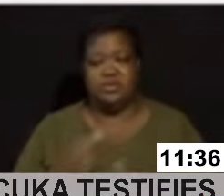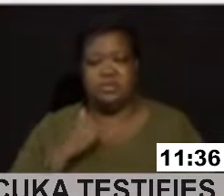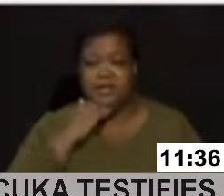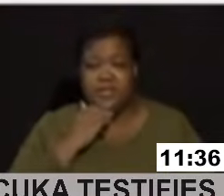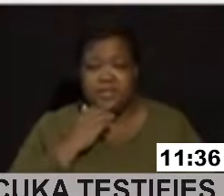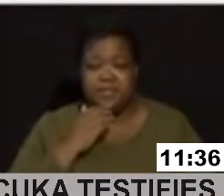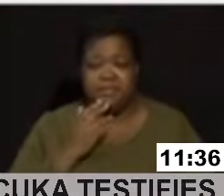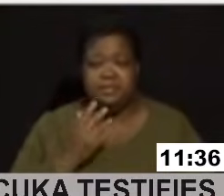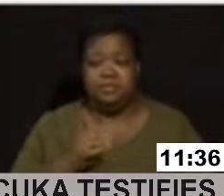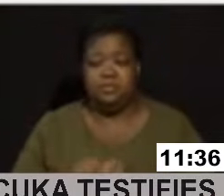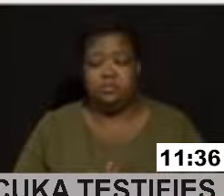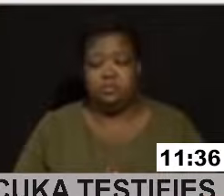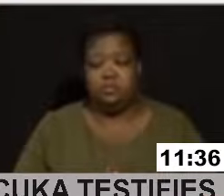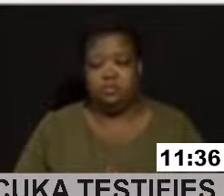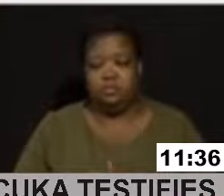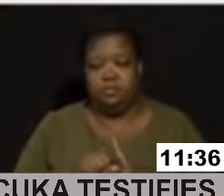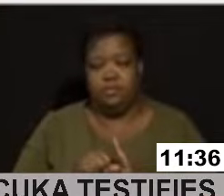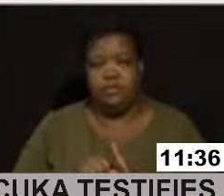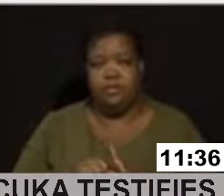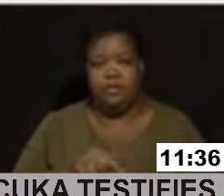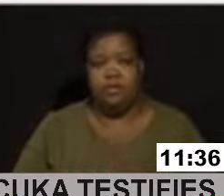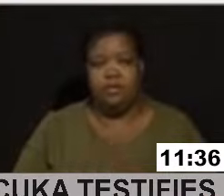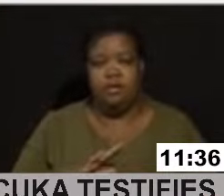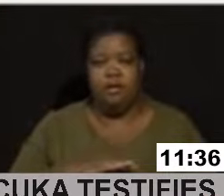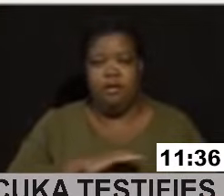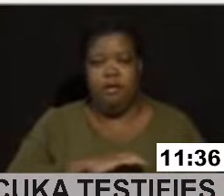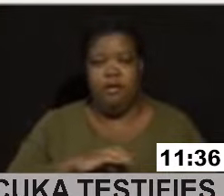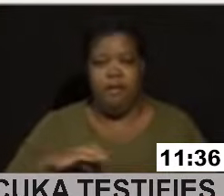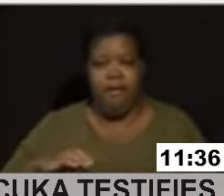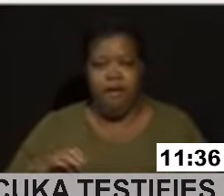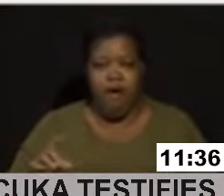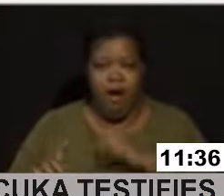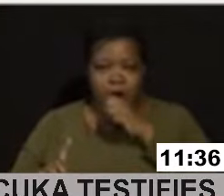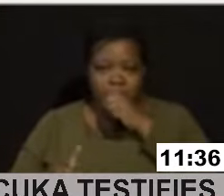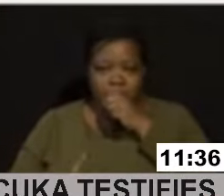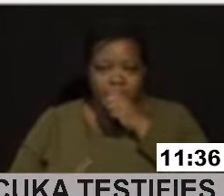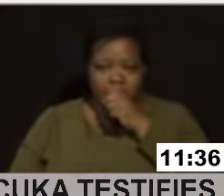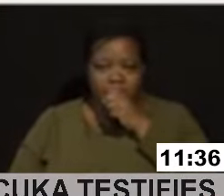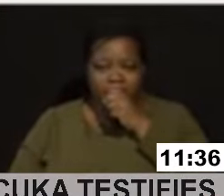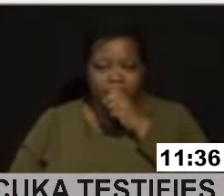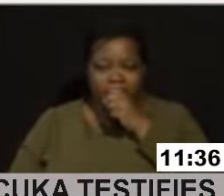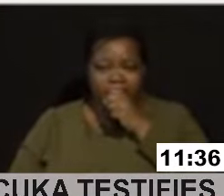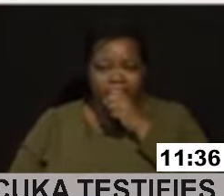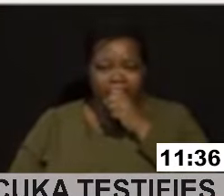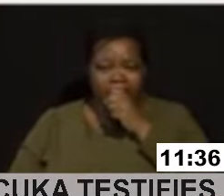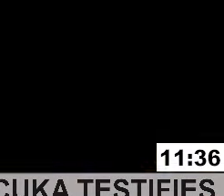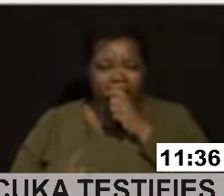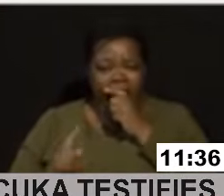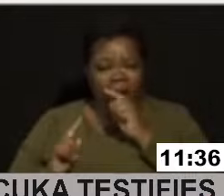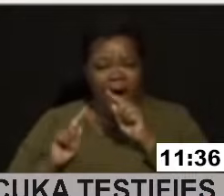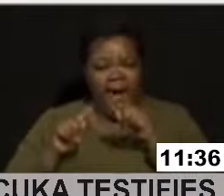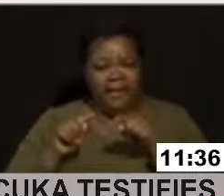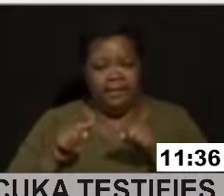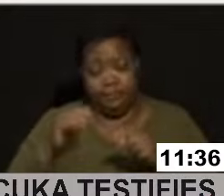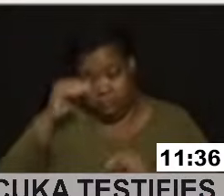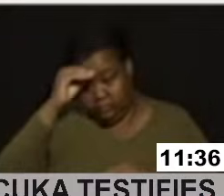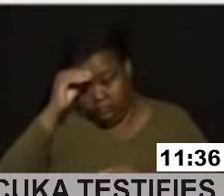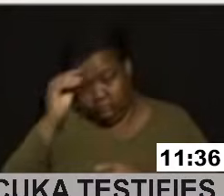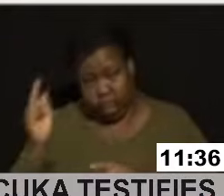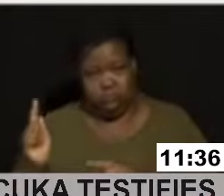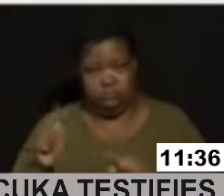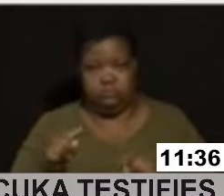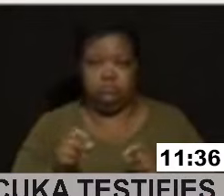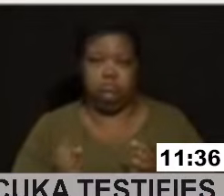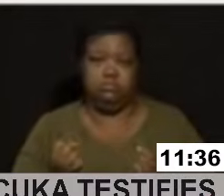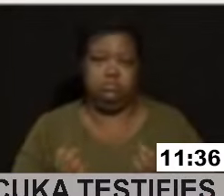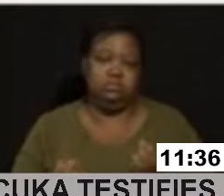importantly, counsel, was that you're going to go and take people to court well knowing that